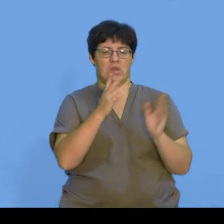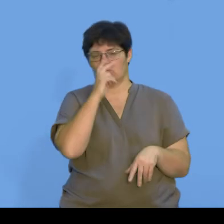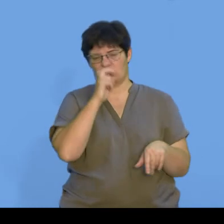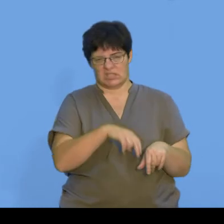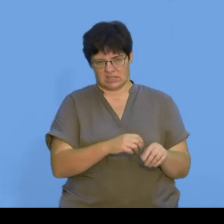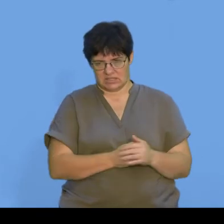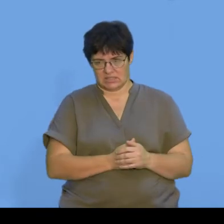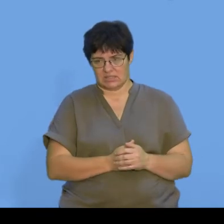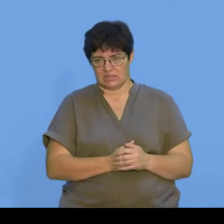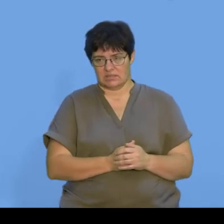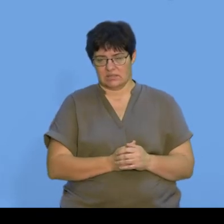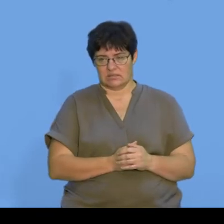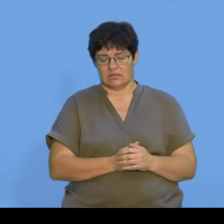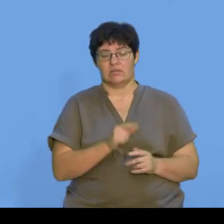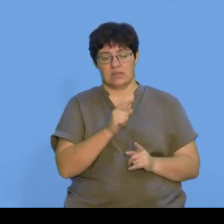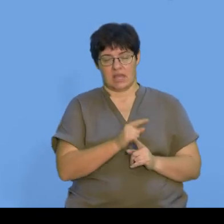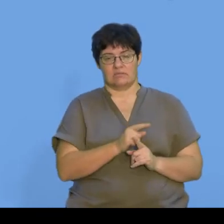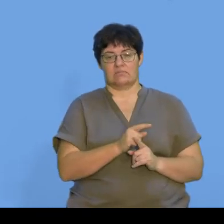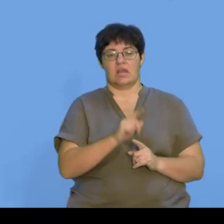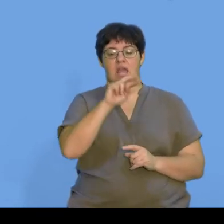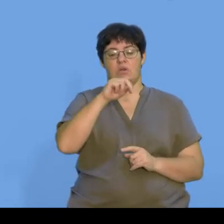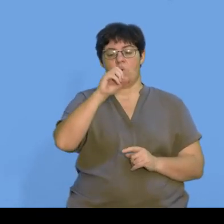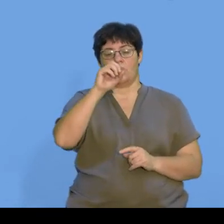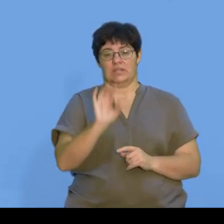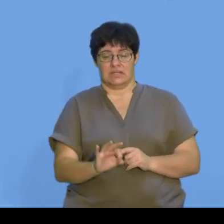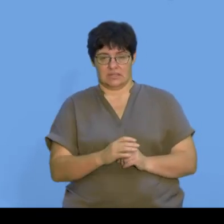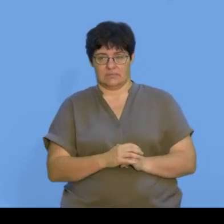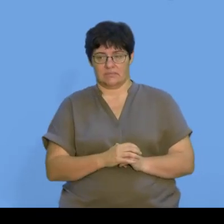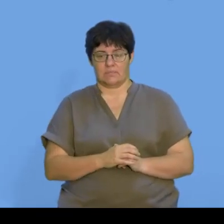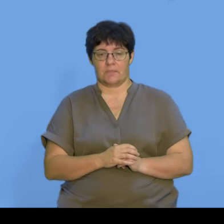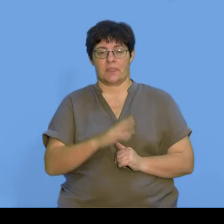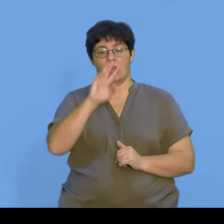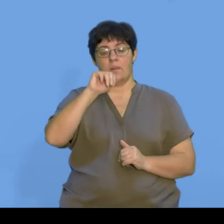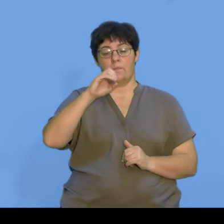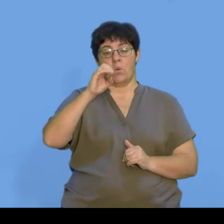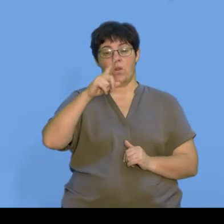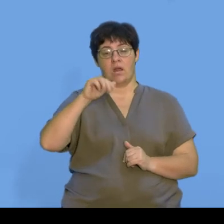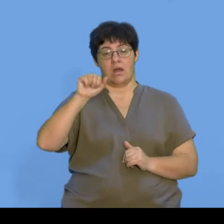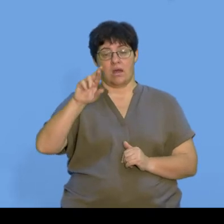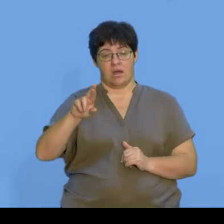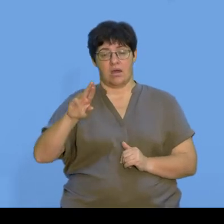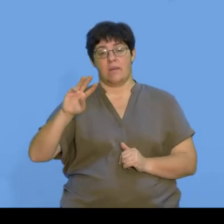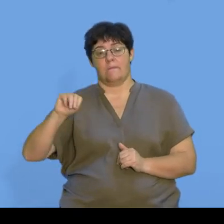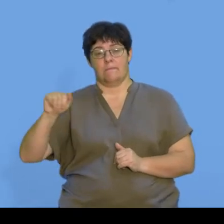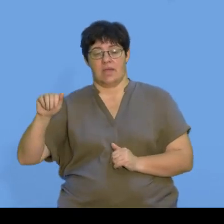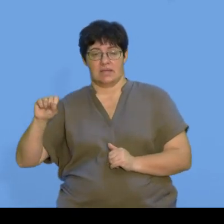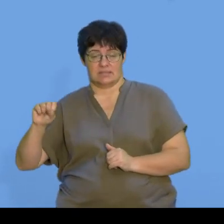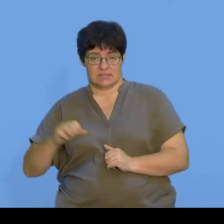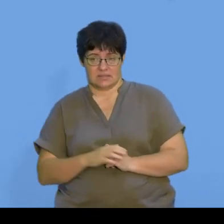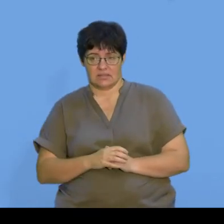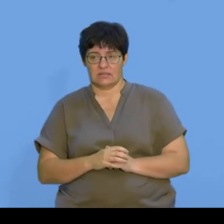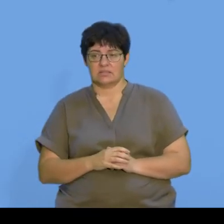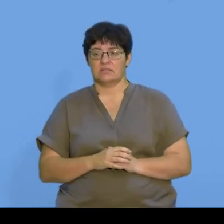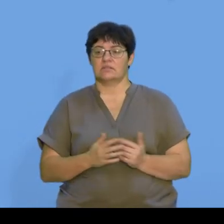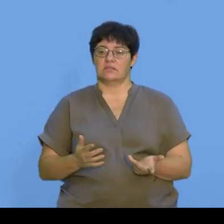brackets. So that's the formula. Okay. Now the molar mass of this is actually equals to,